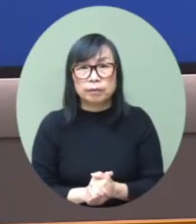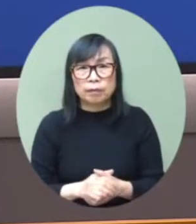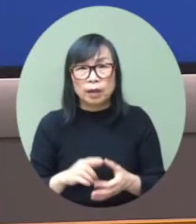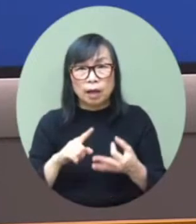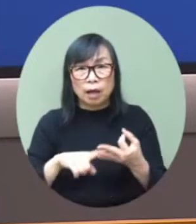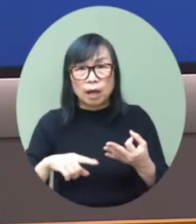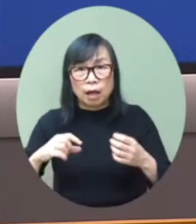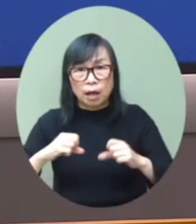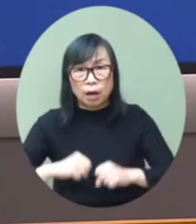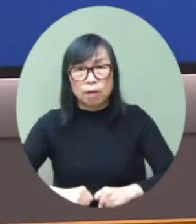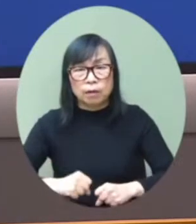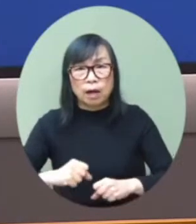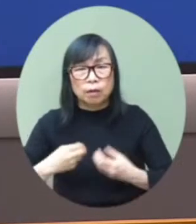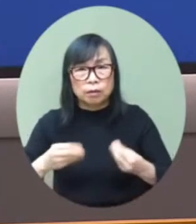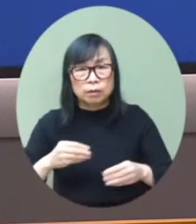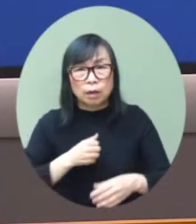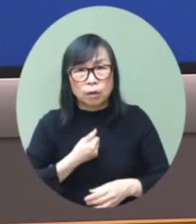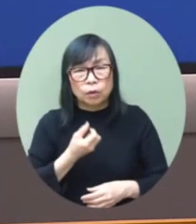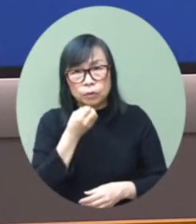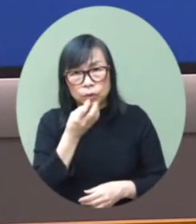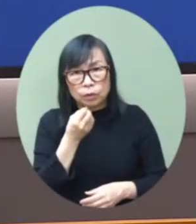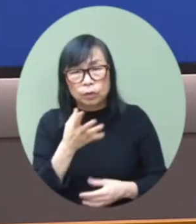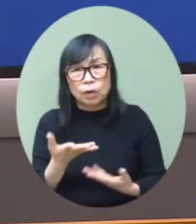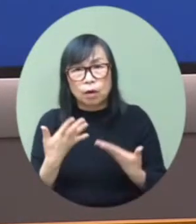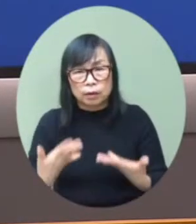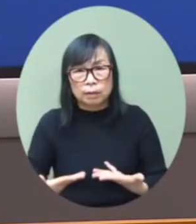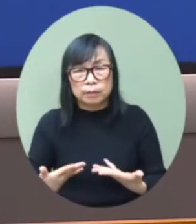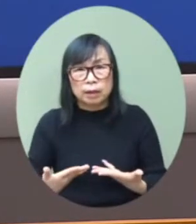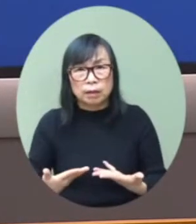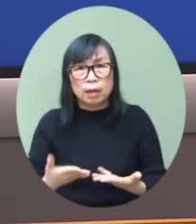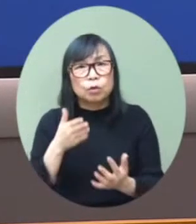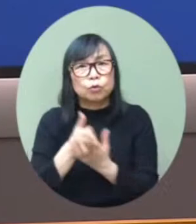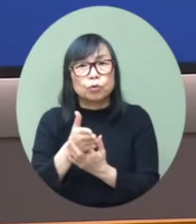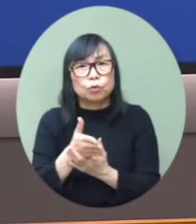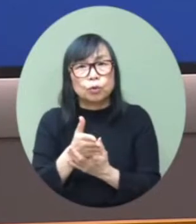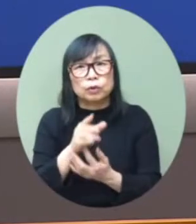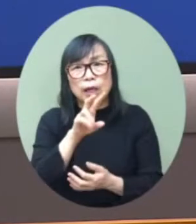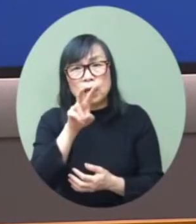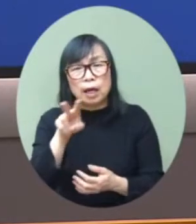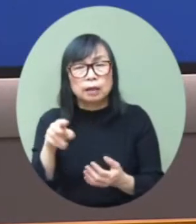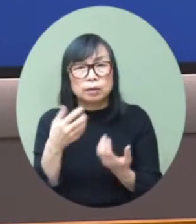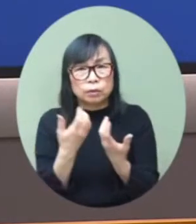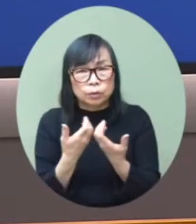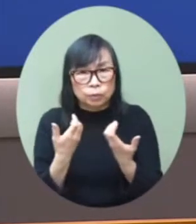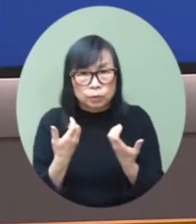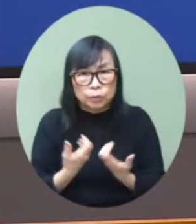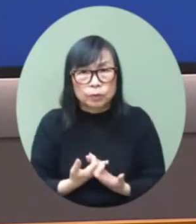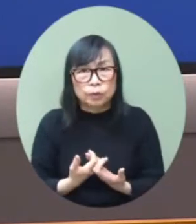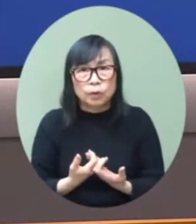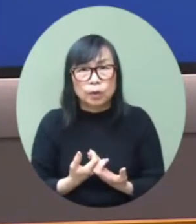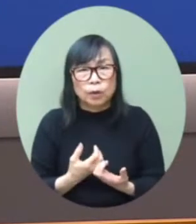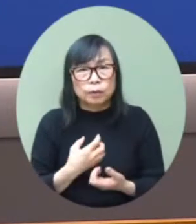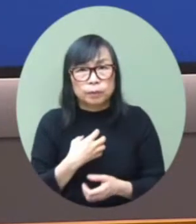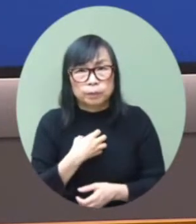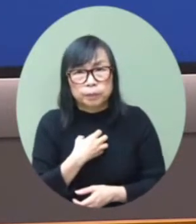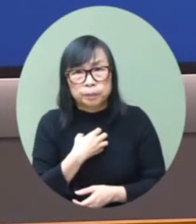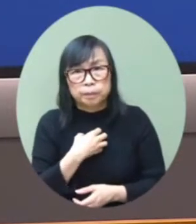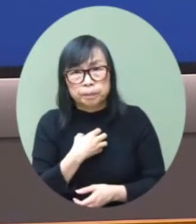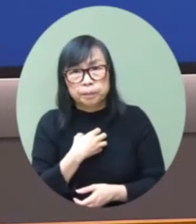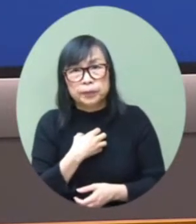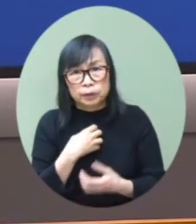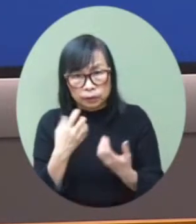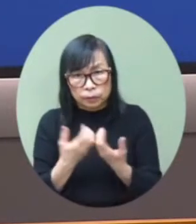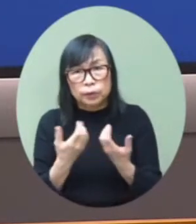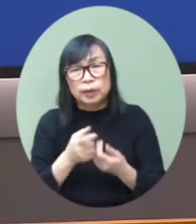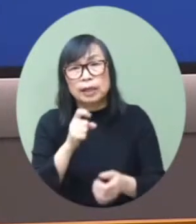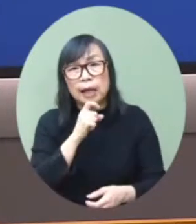objective view of the situation. Well, I will actively look